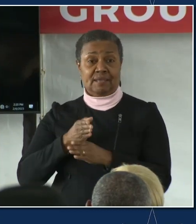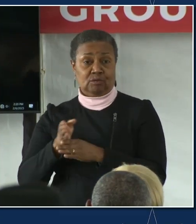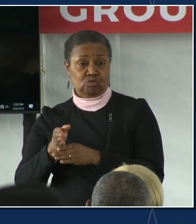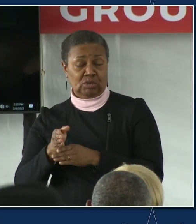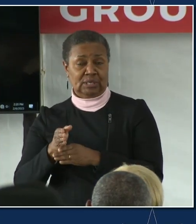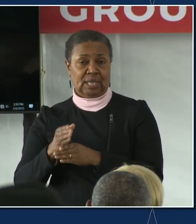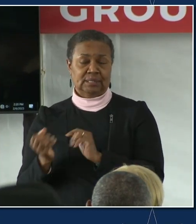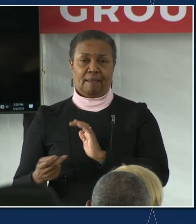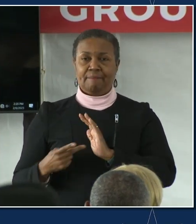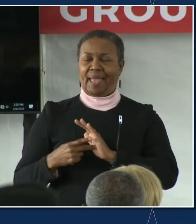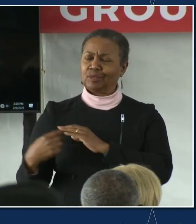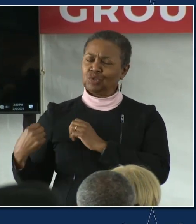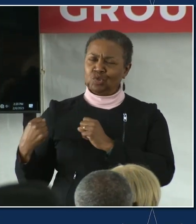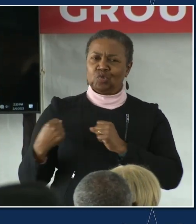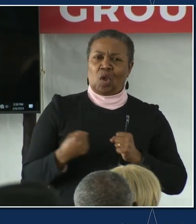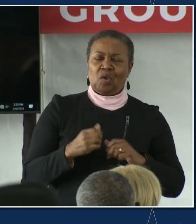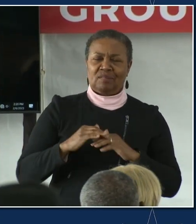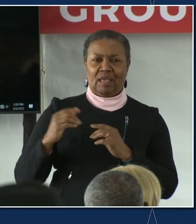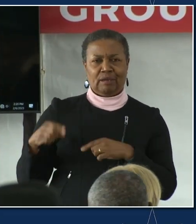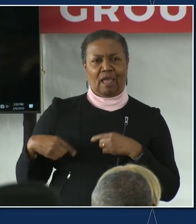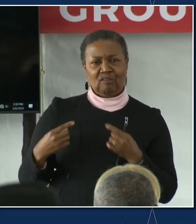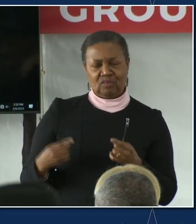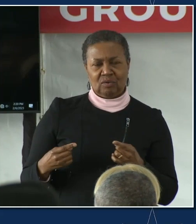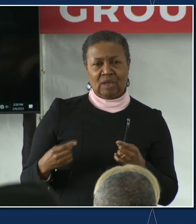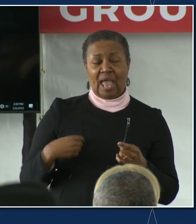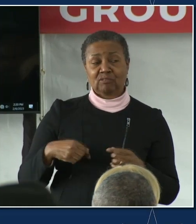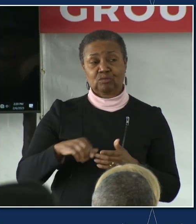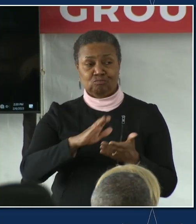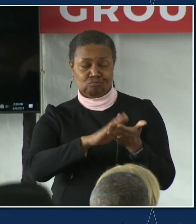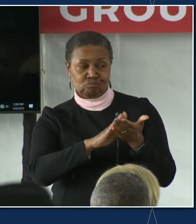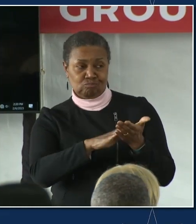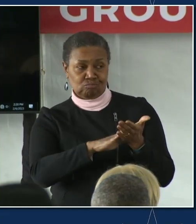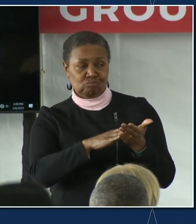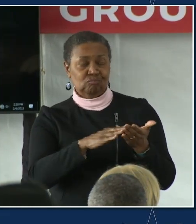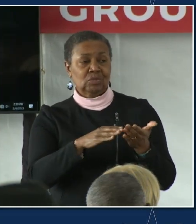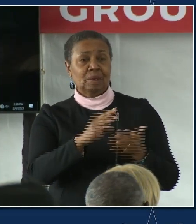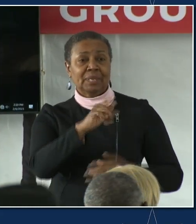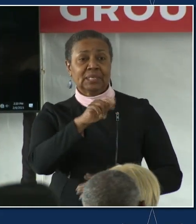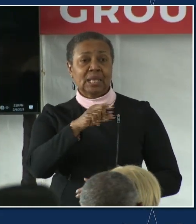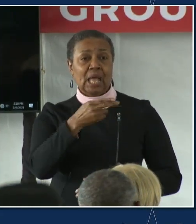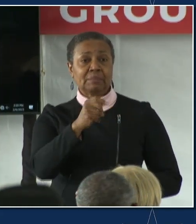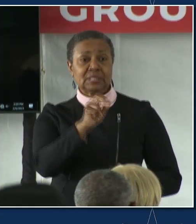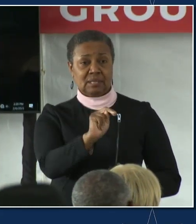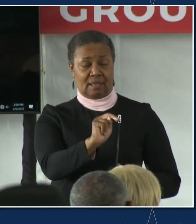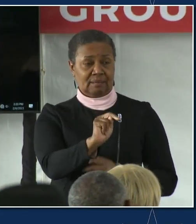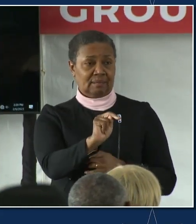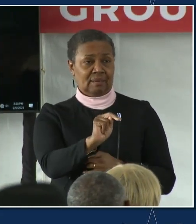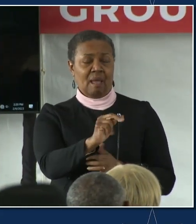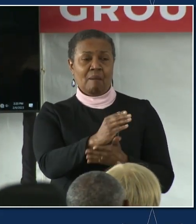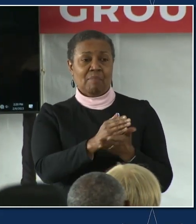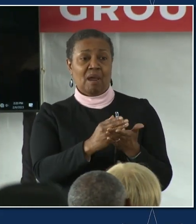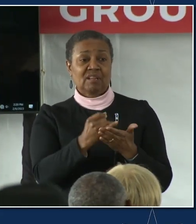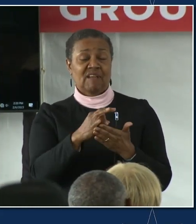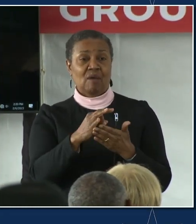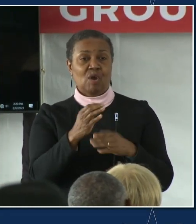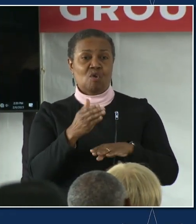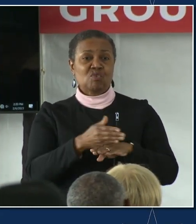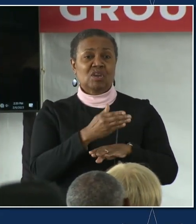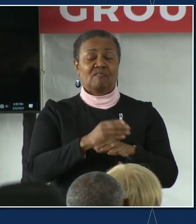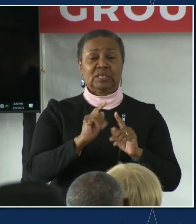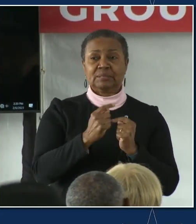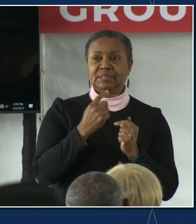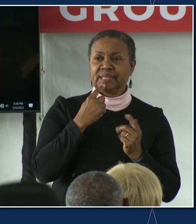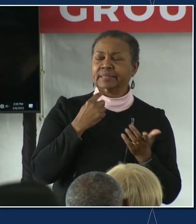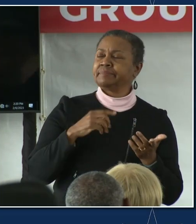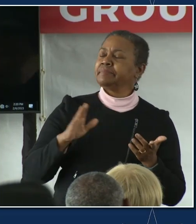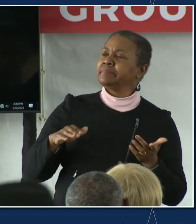has bounced back stronger than ever. And I gotta give a shout out also to Melody Hobson, who as part of our recovery team said,